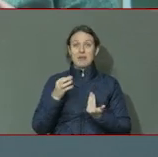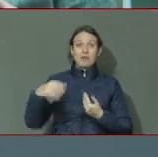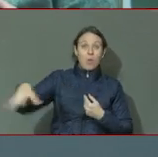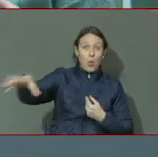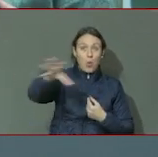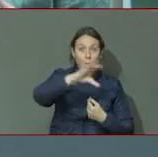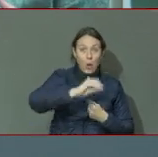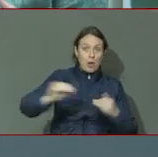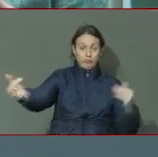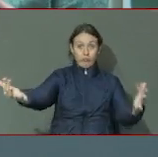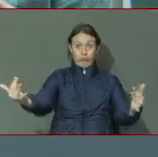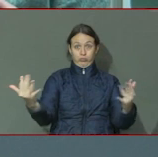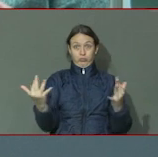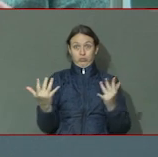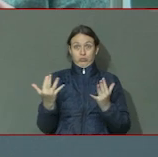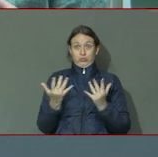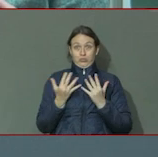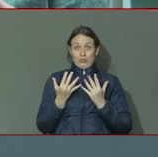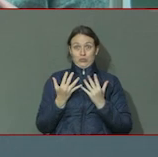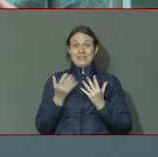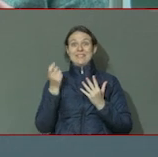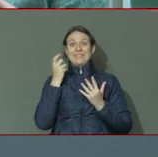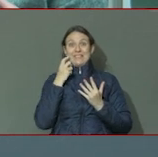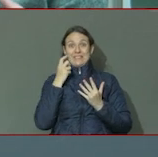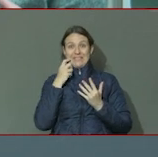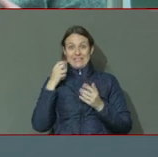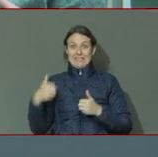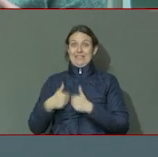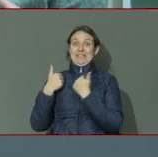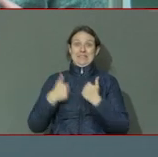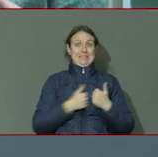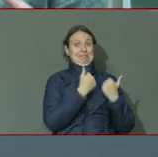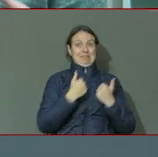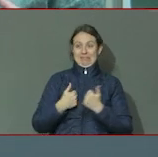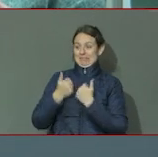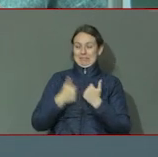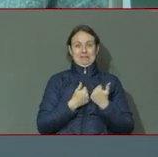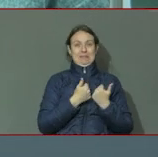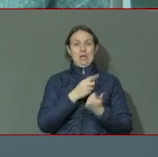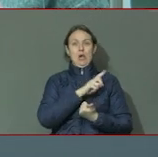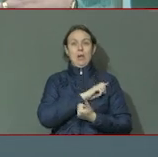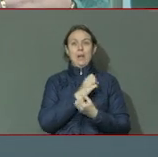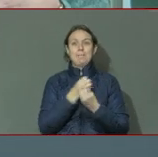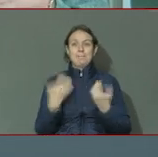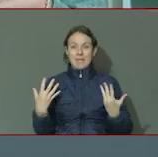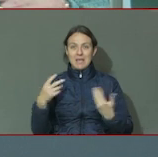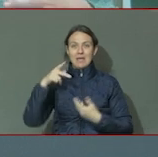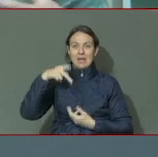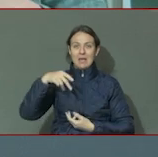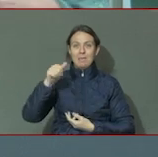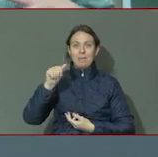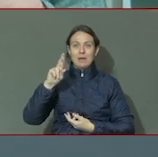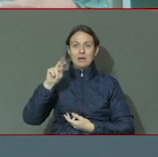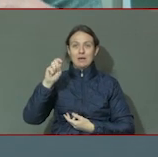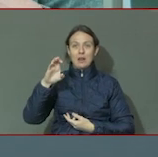to me now and you stand here, then there's going to be a lot of collisions because there's a lot of particles. And then